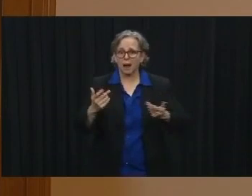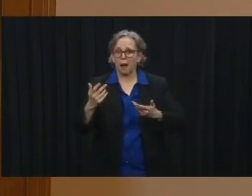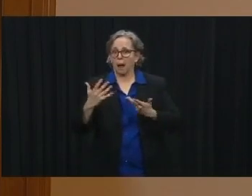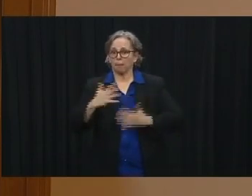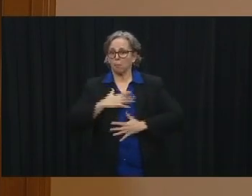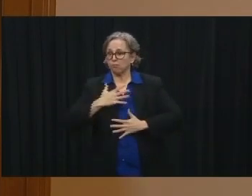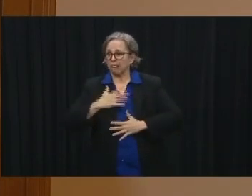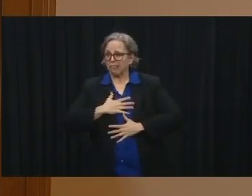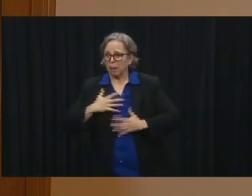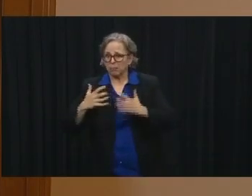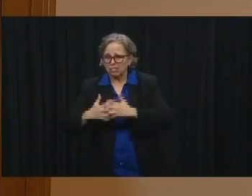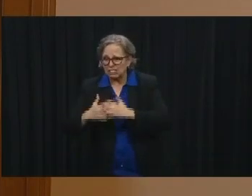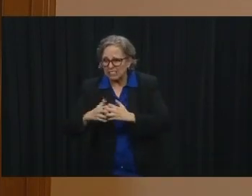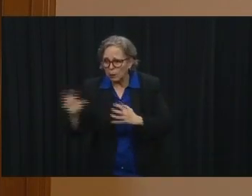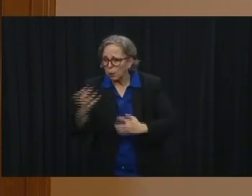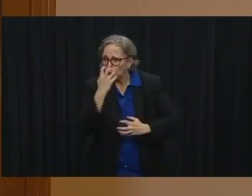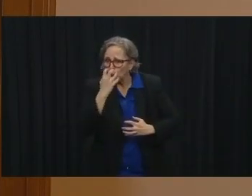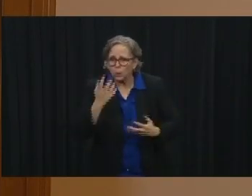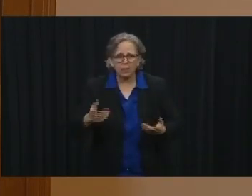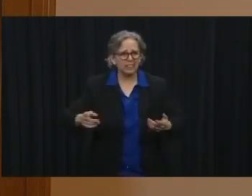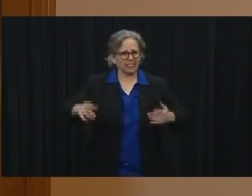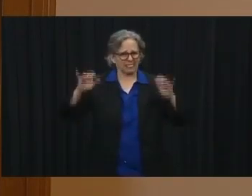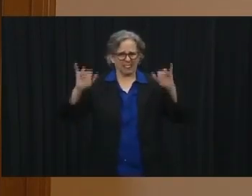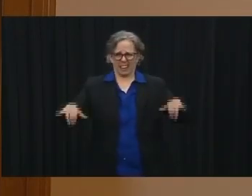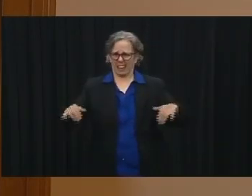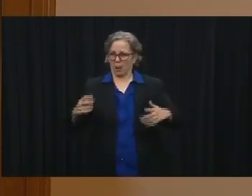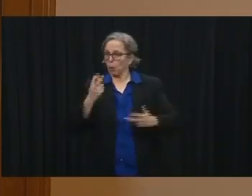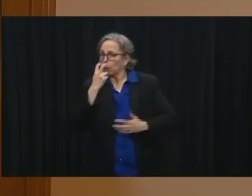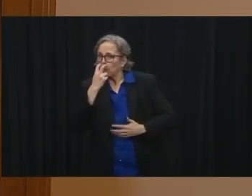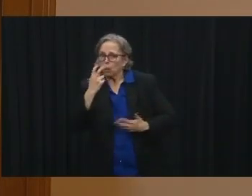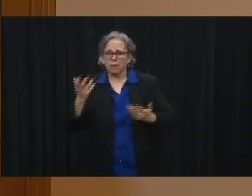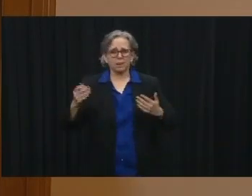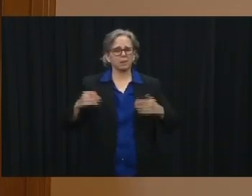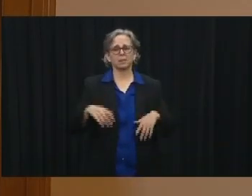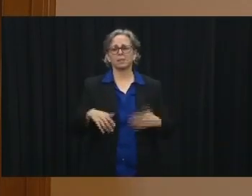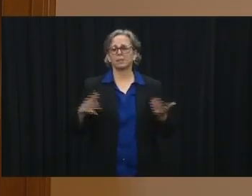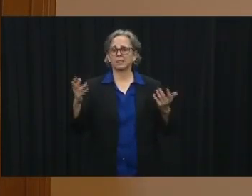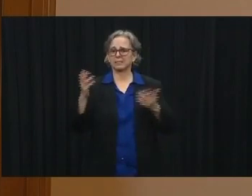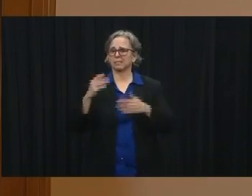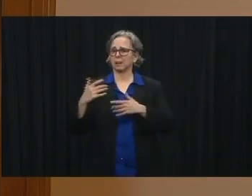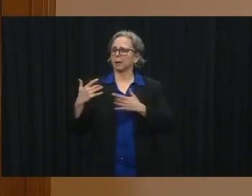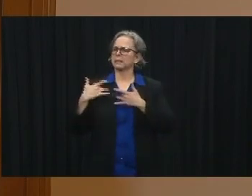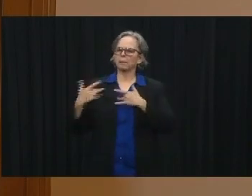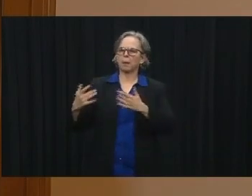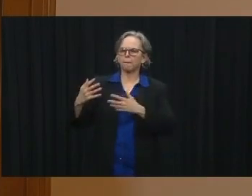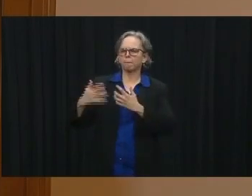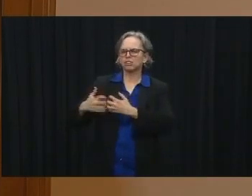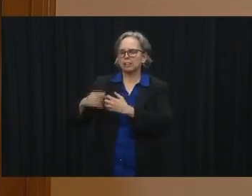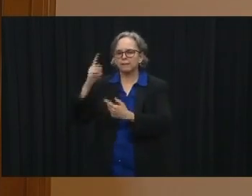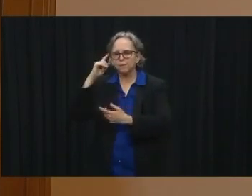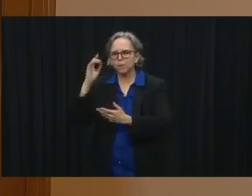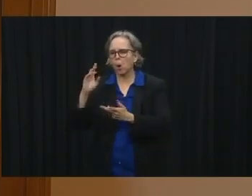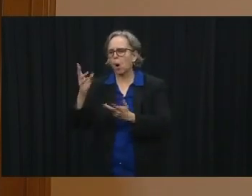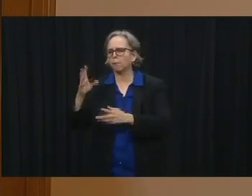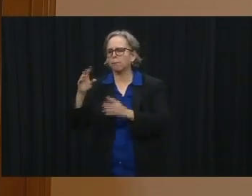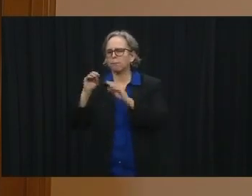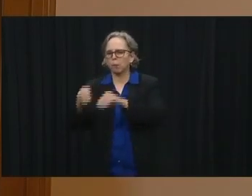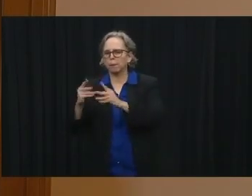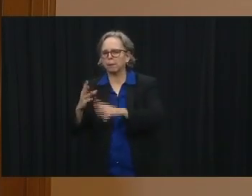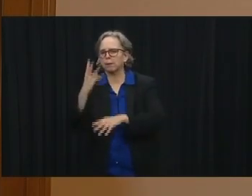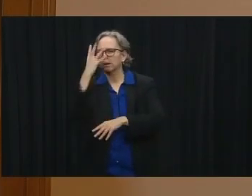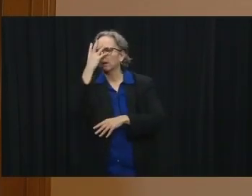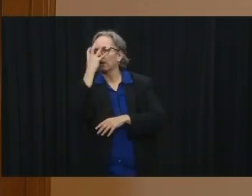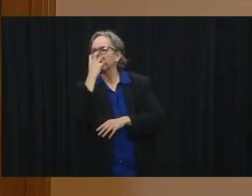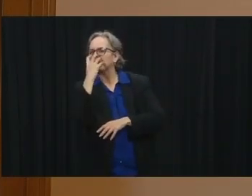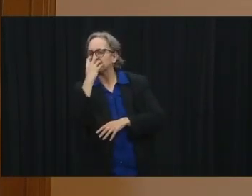things about repurposing anesthesia machines, repurposing something called CPAP, positive airway pressure machines. We're doing